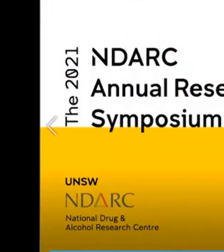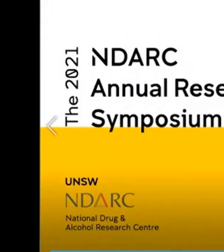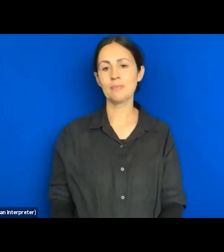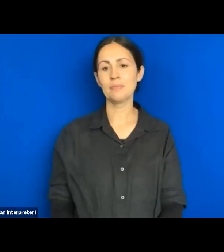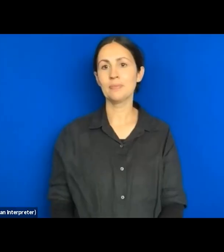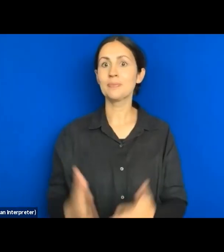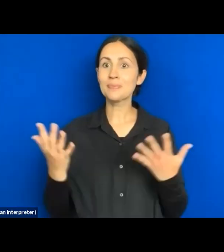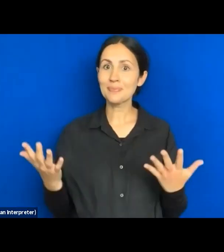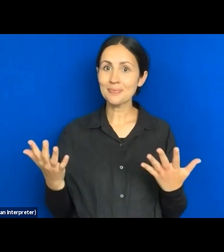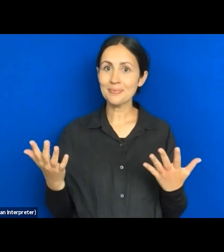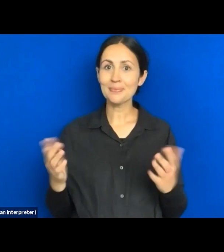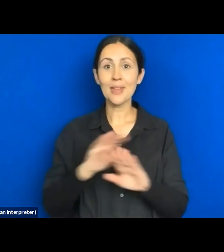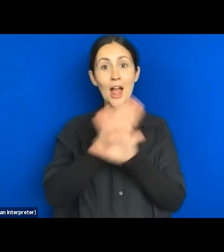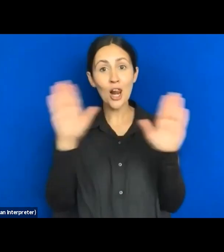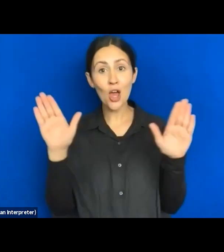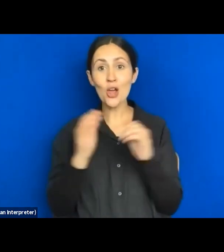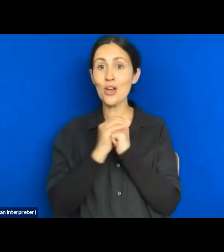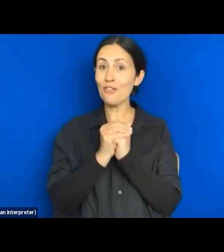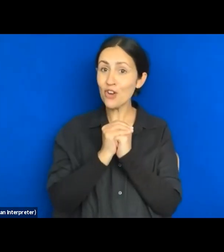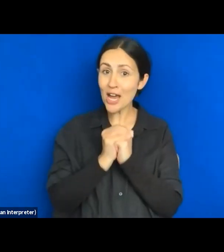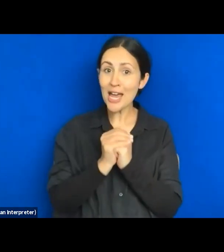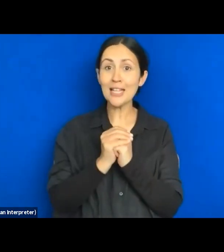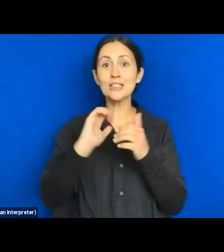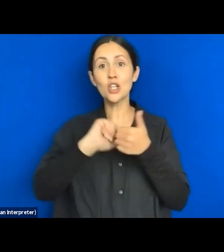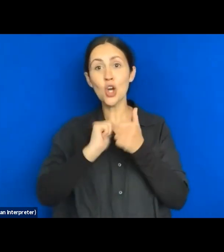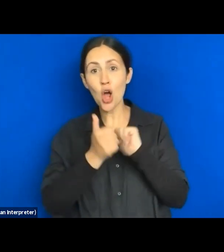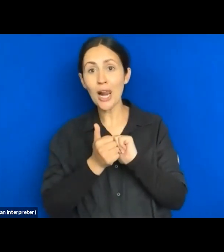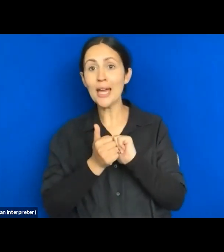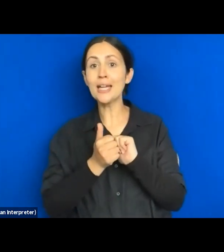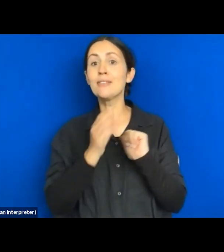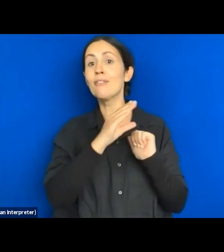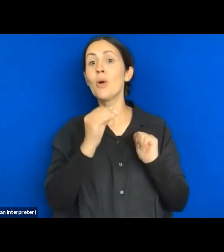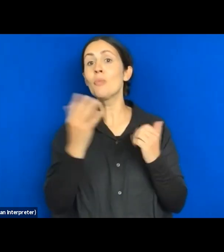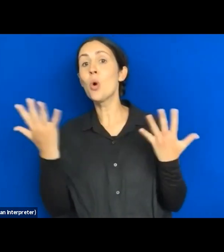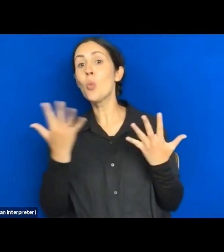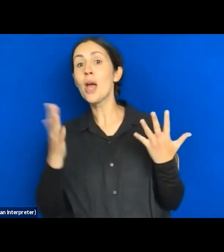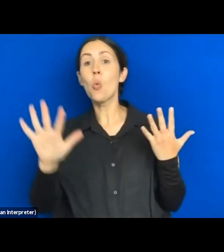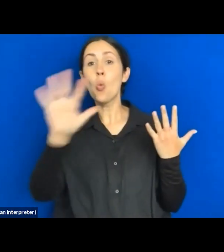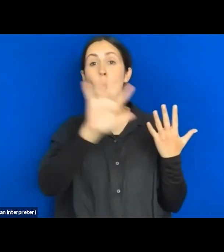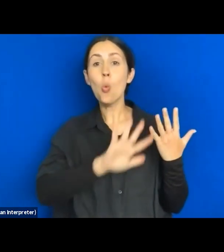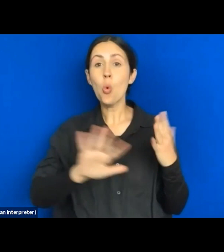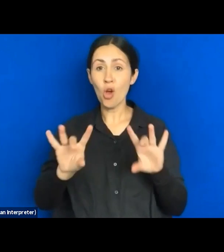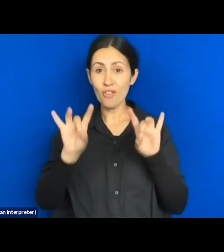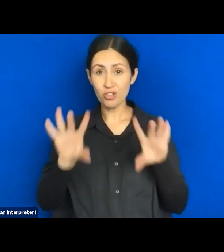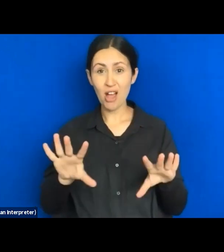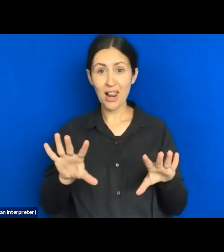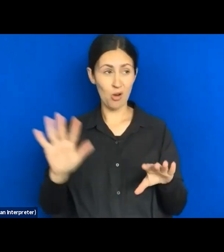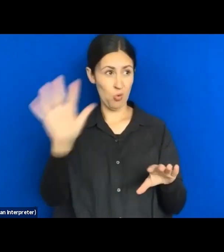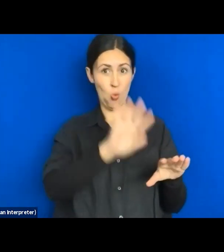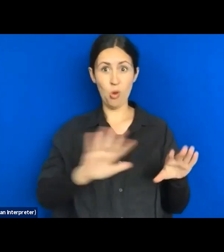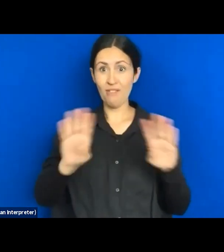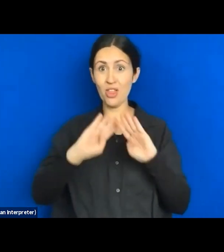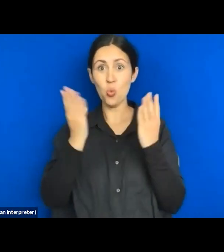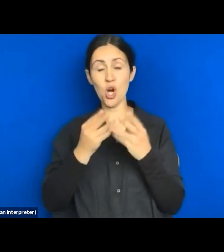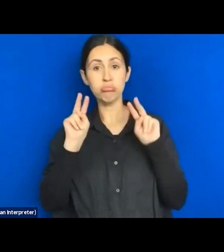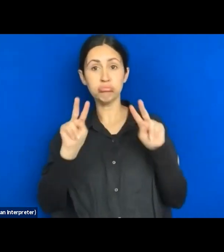Well, hello, friends and colleagues from Australia and around the world. It is my great pleasure